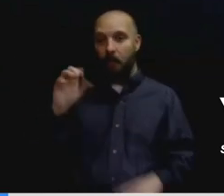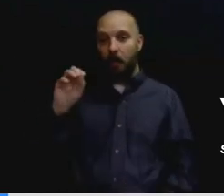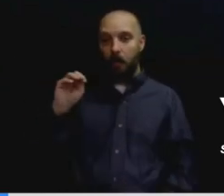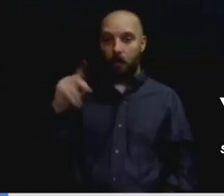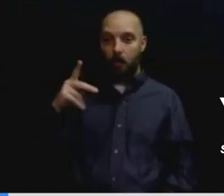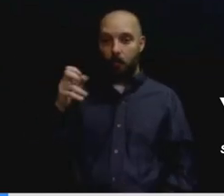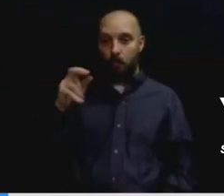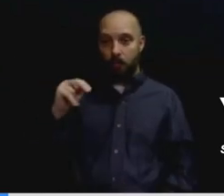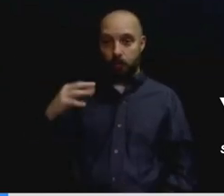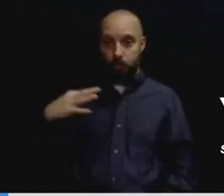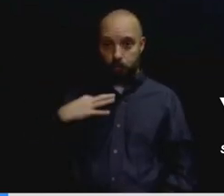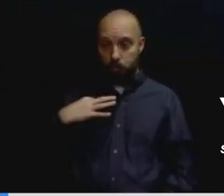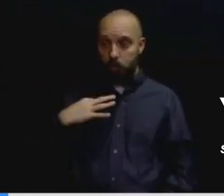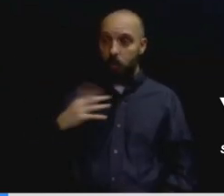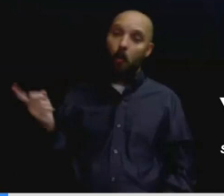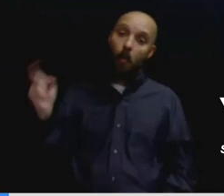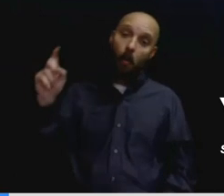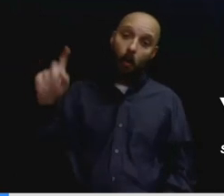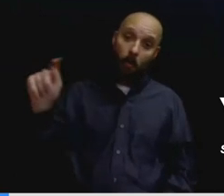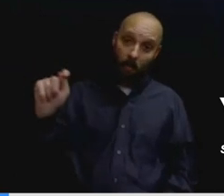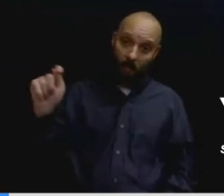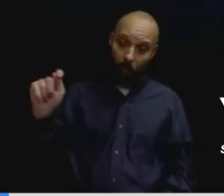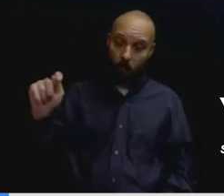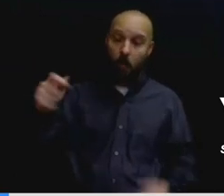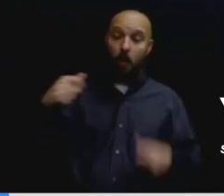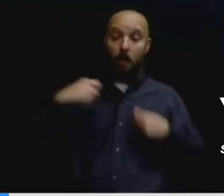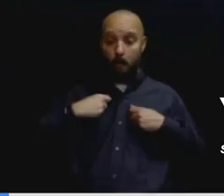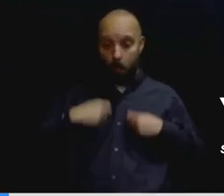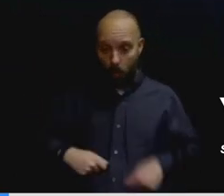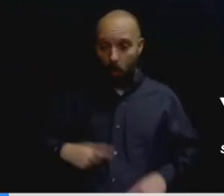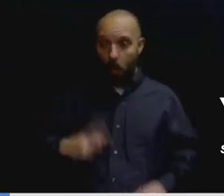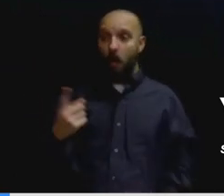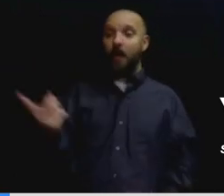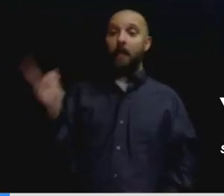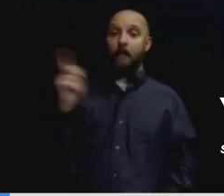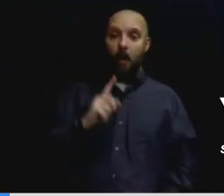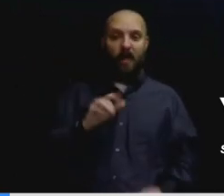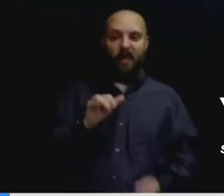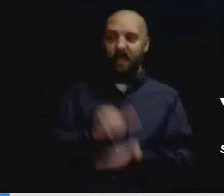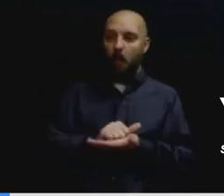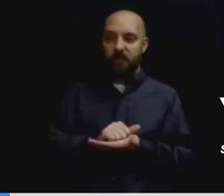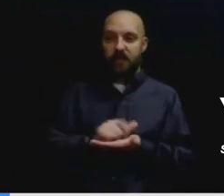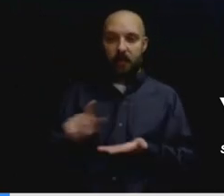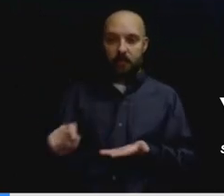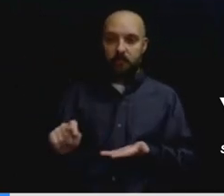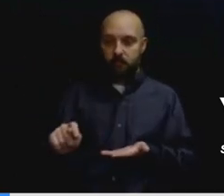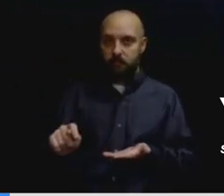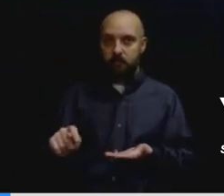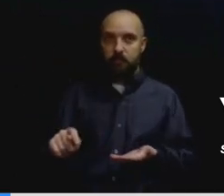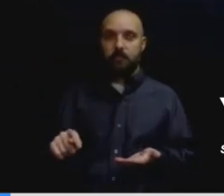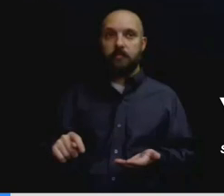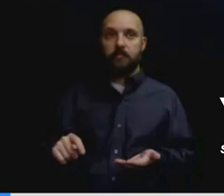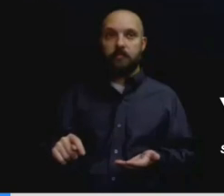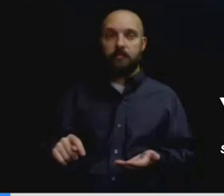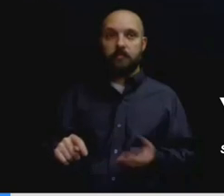walk to the bathroom, put it on, walk out, and that was it. Like, there